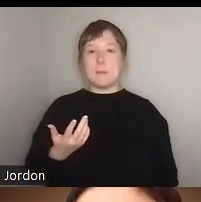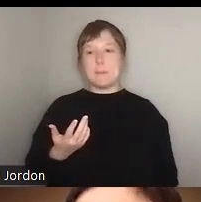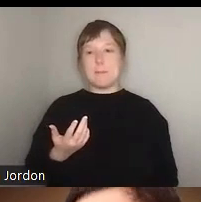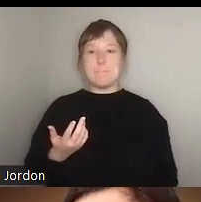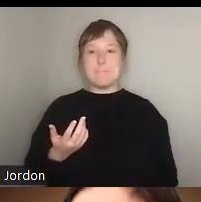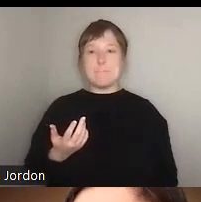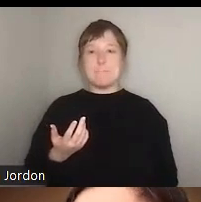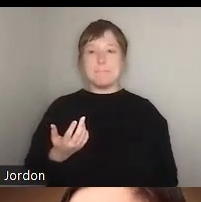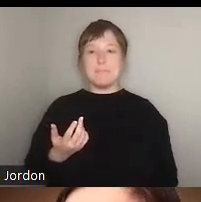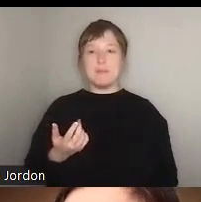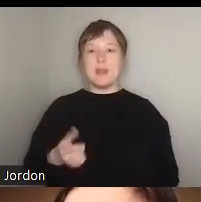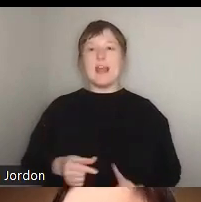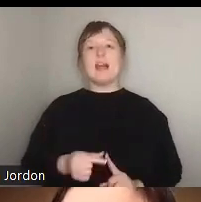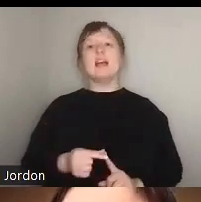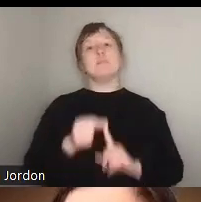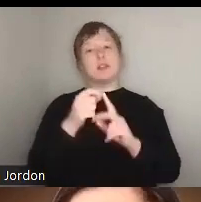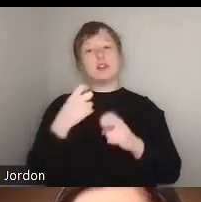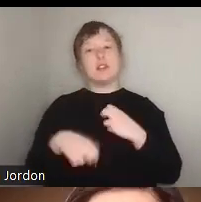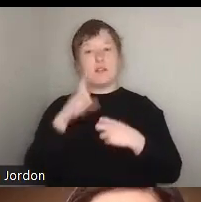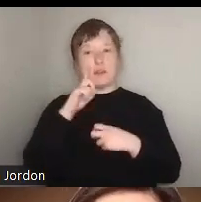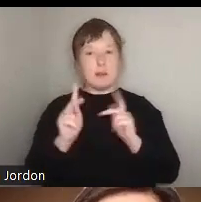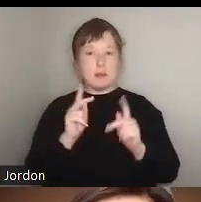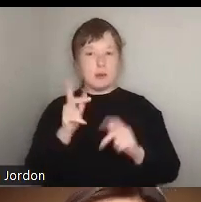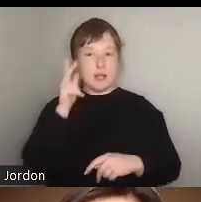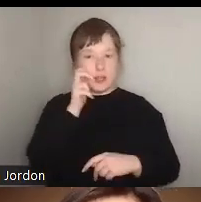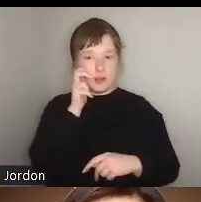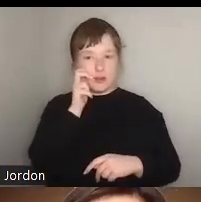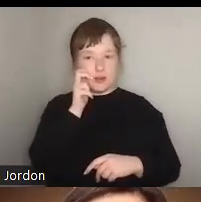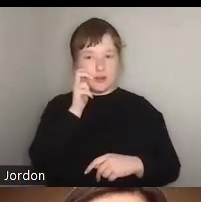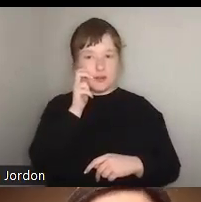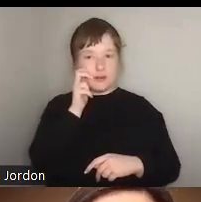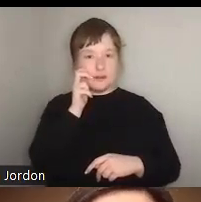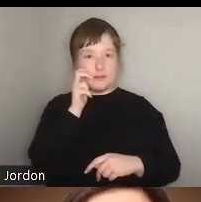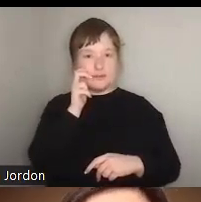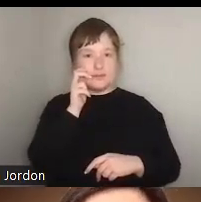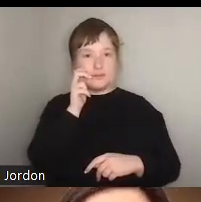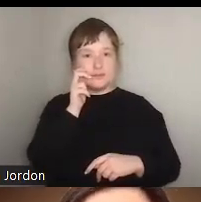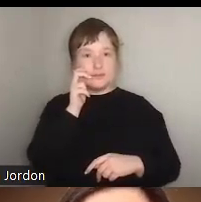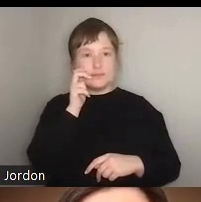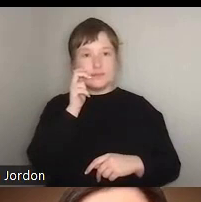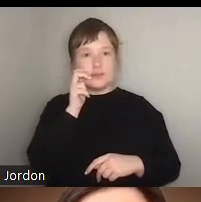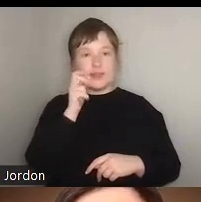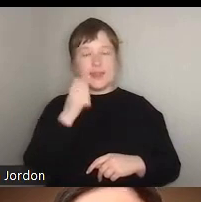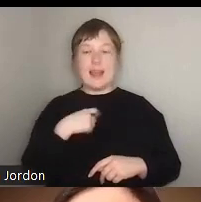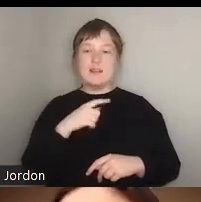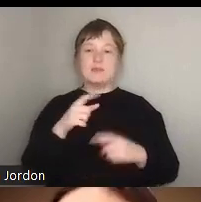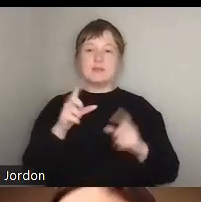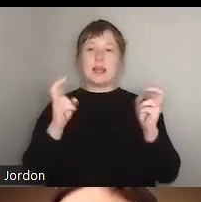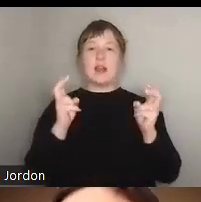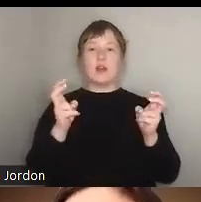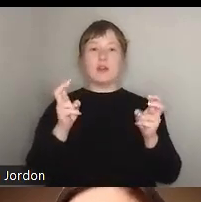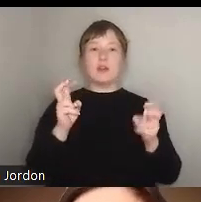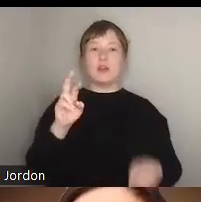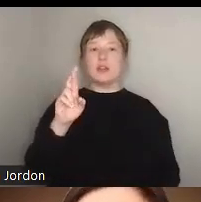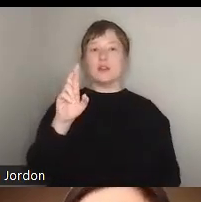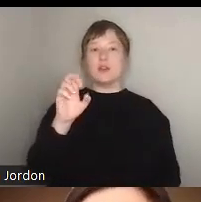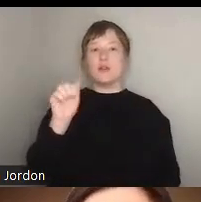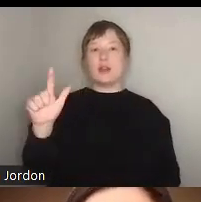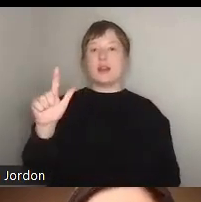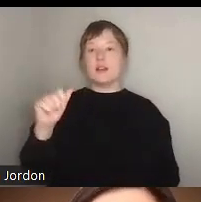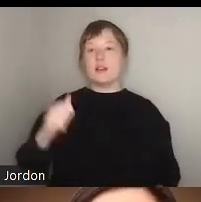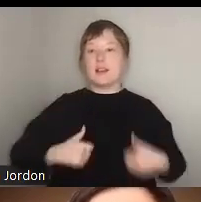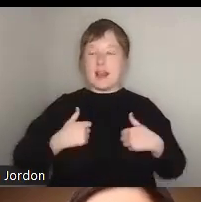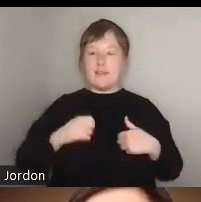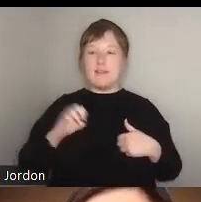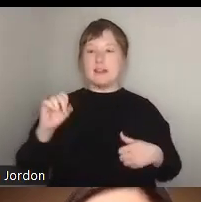could be especially difficult for people to hear, but that title up there where it says real life example is a hyperlink in case anybody did want